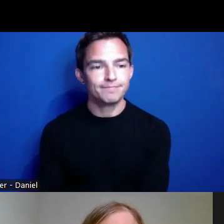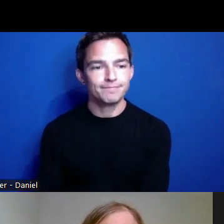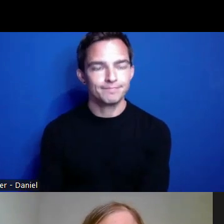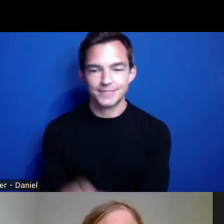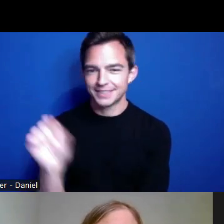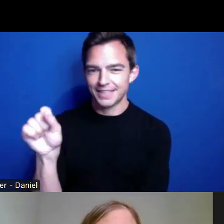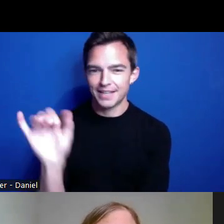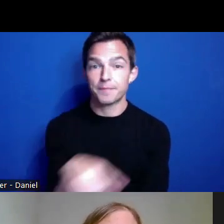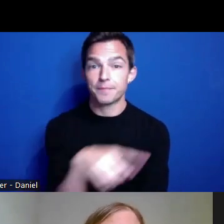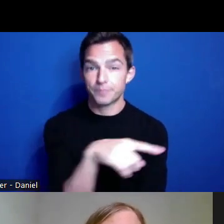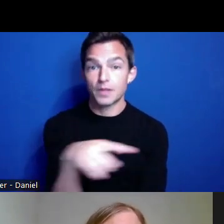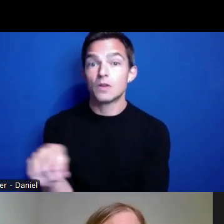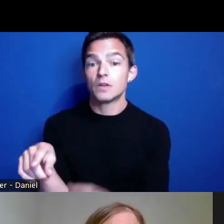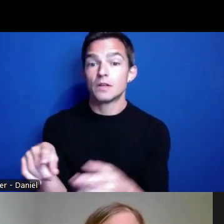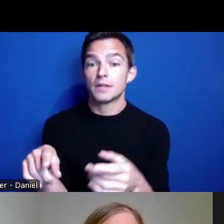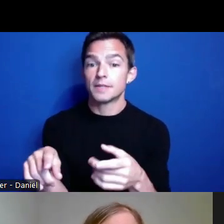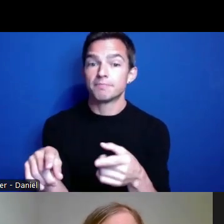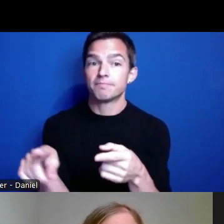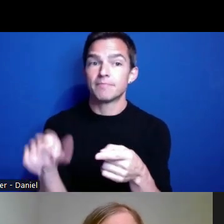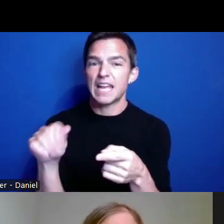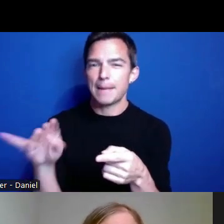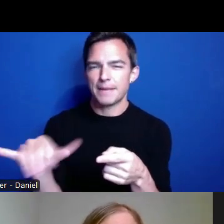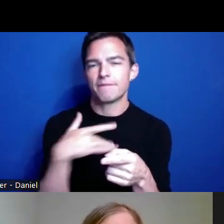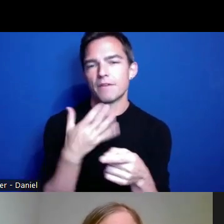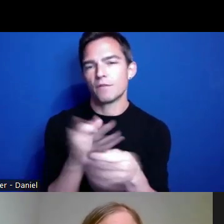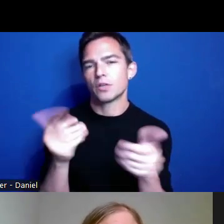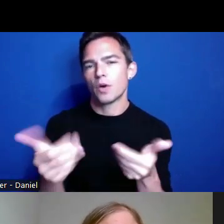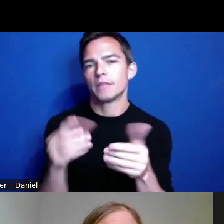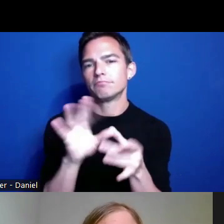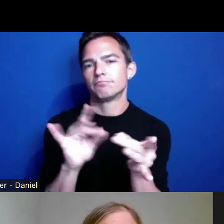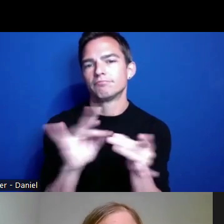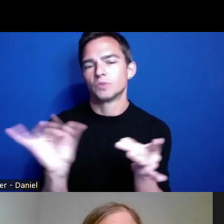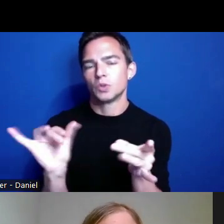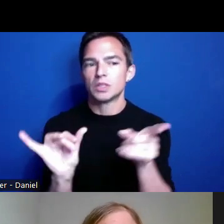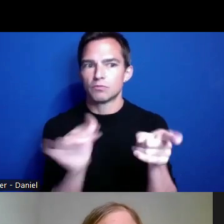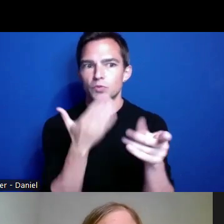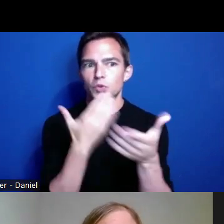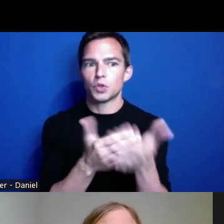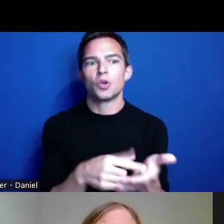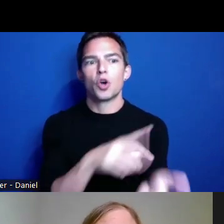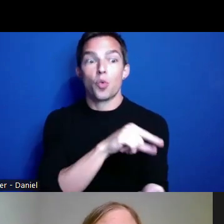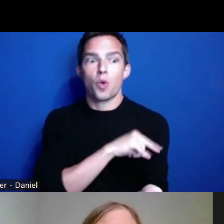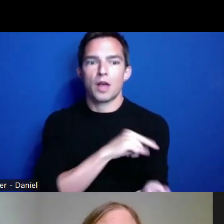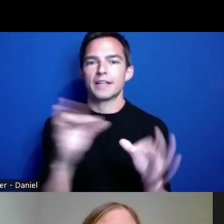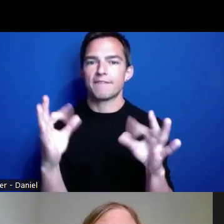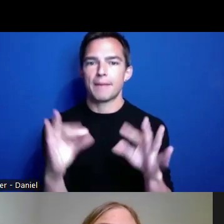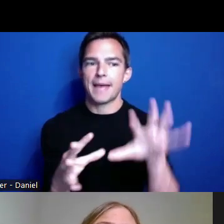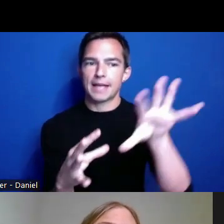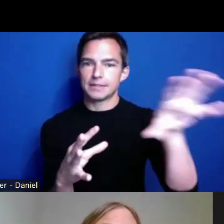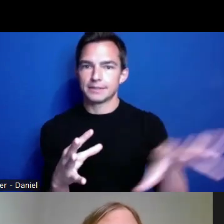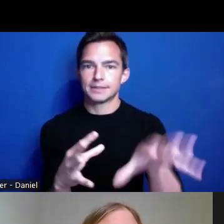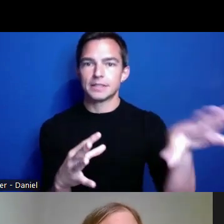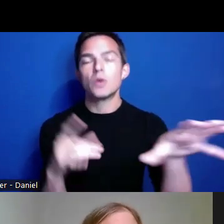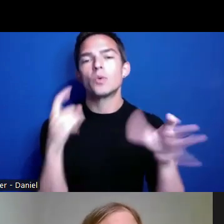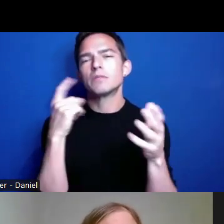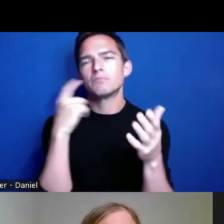Yeah. So feel free to jump in here, Amy, too, because I think this has got some really good qualitative feedback. And I think we saw a